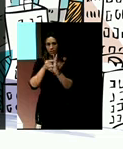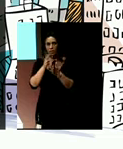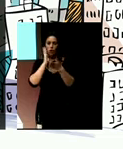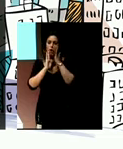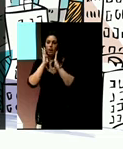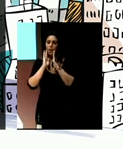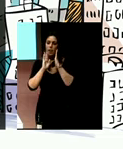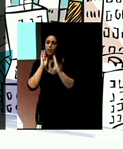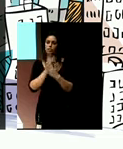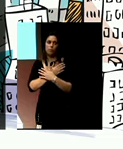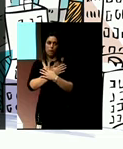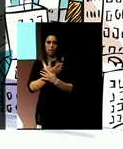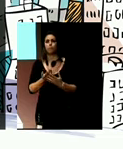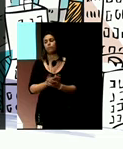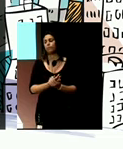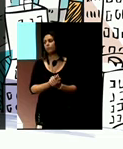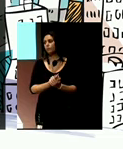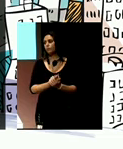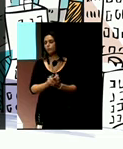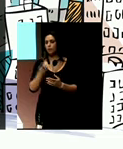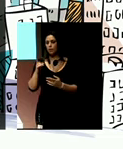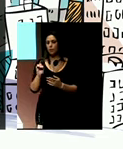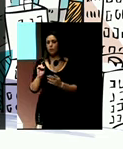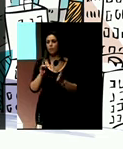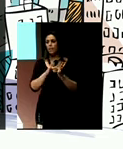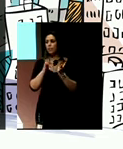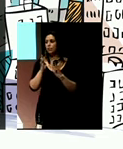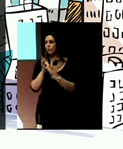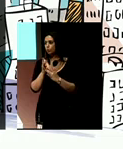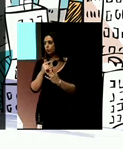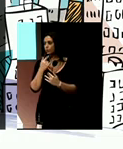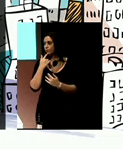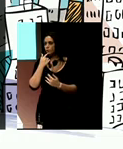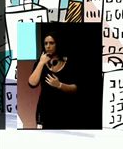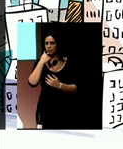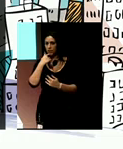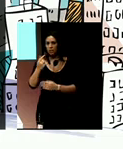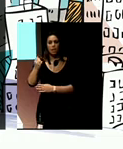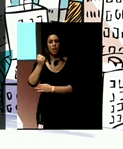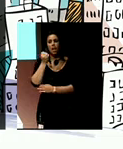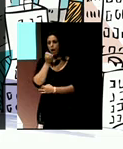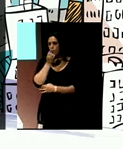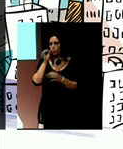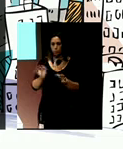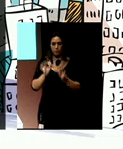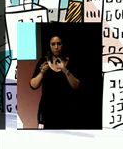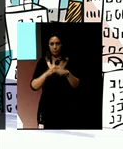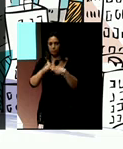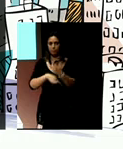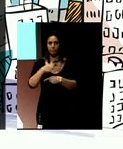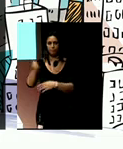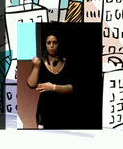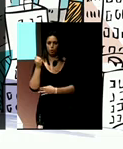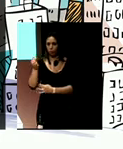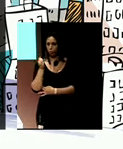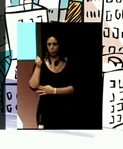I want to thank all the technicians involved in the organization, and I want to thank Jesus